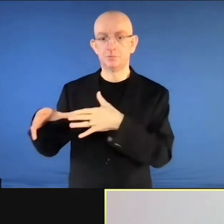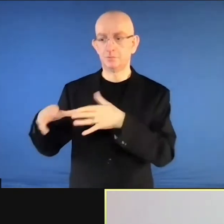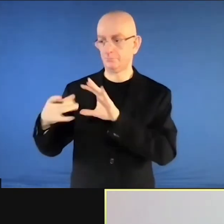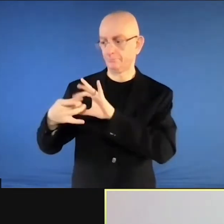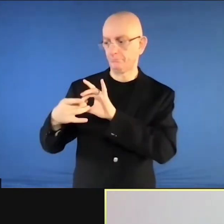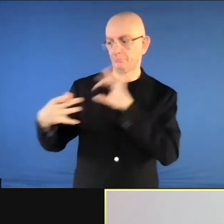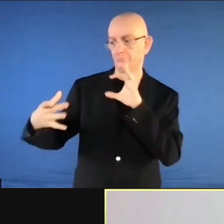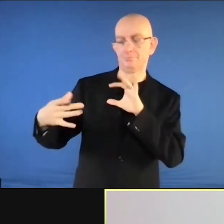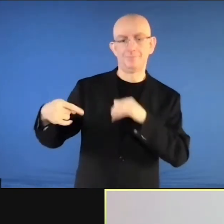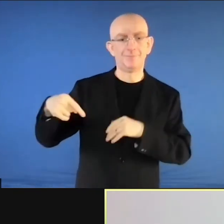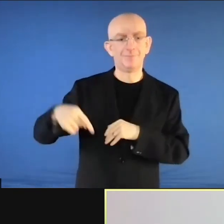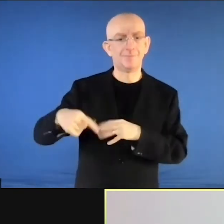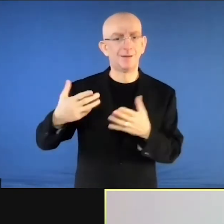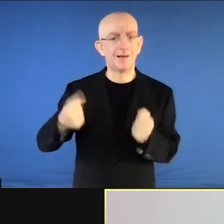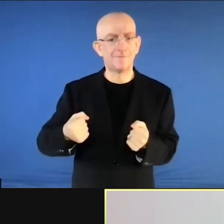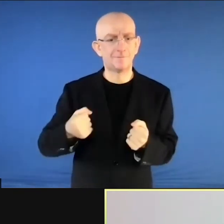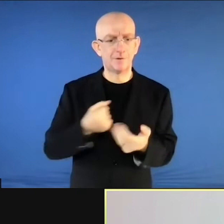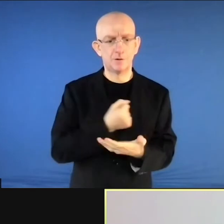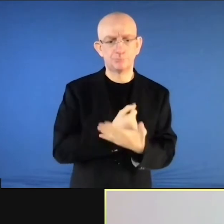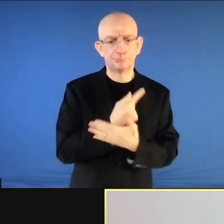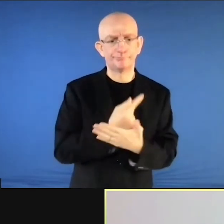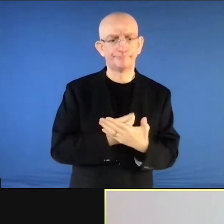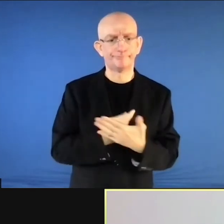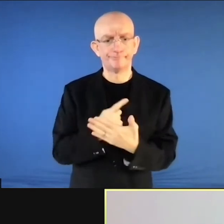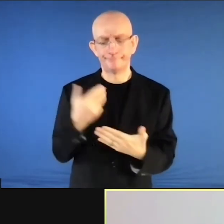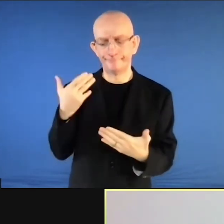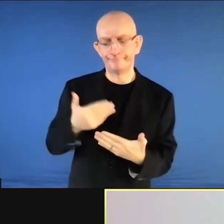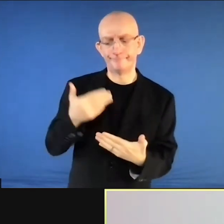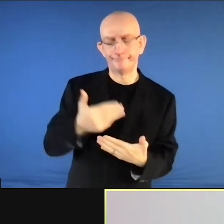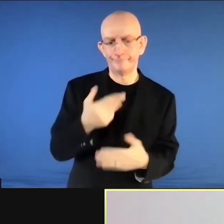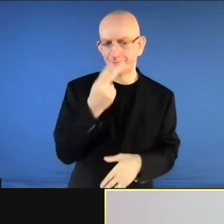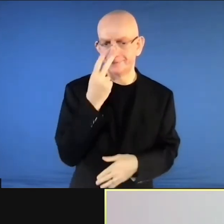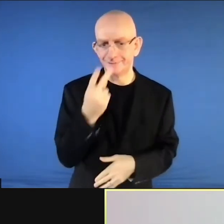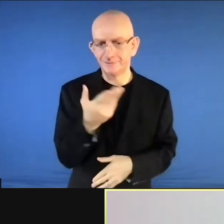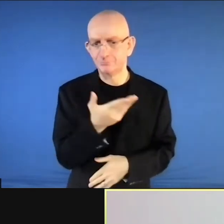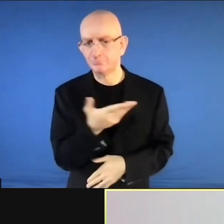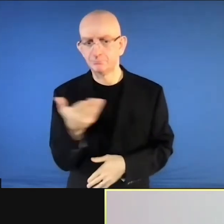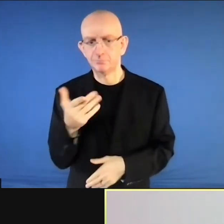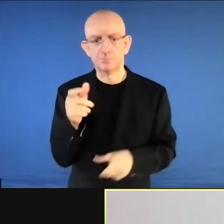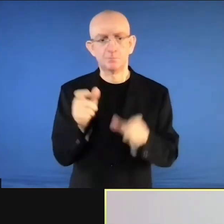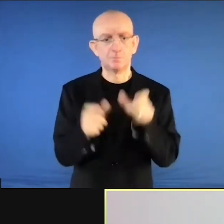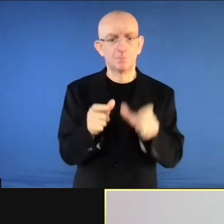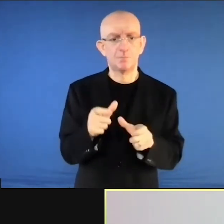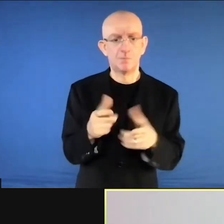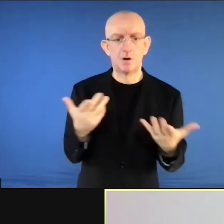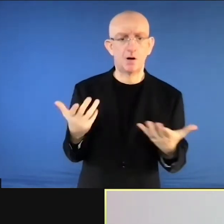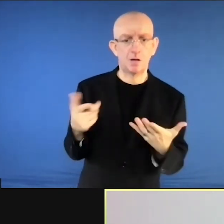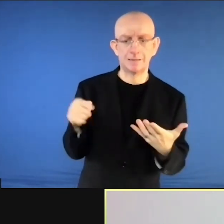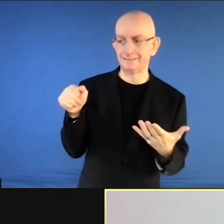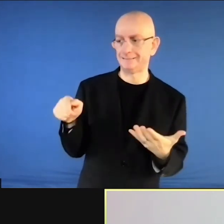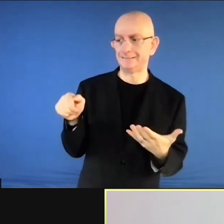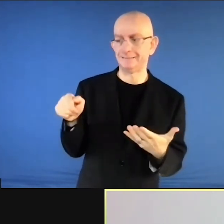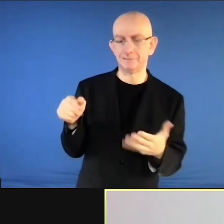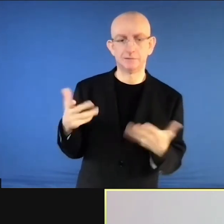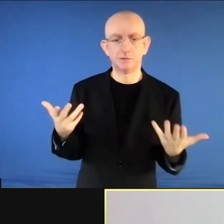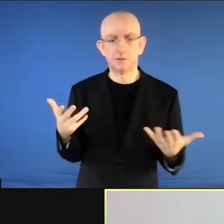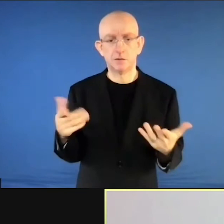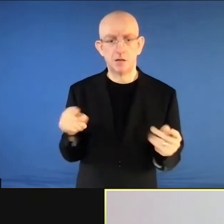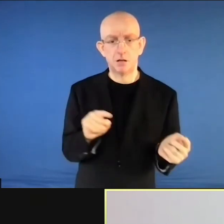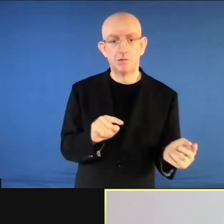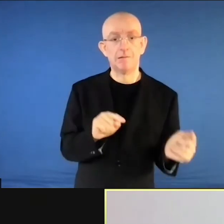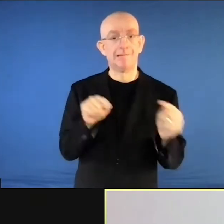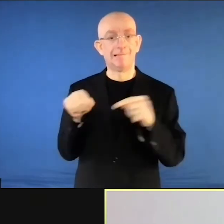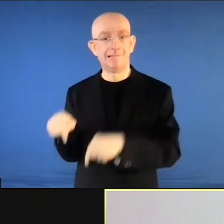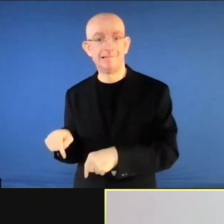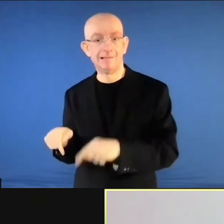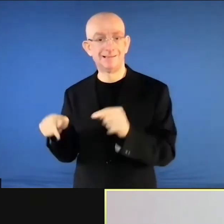to do research, but after the research they won't get any feedbacks, or there's nothing like